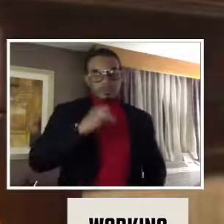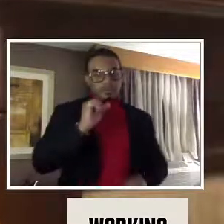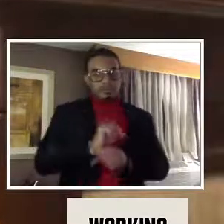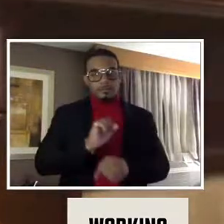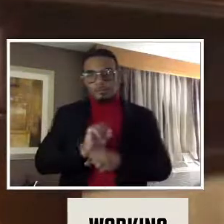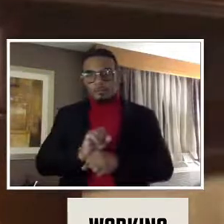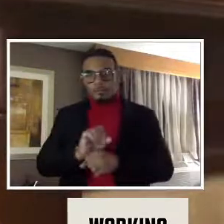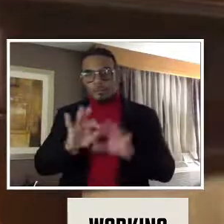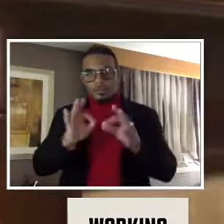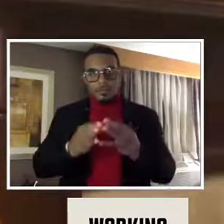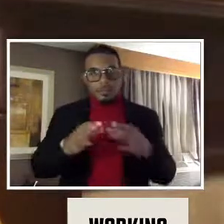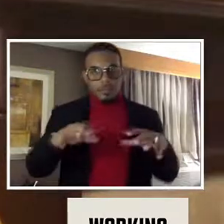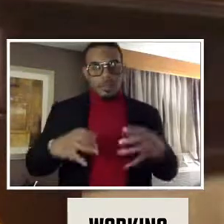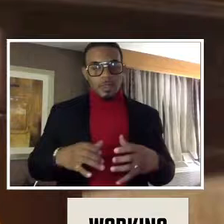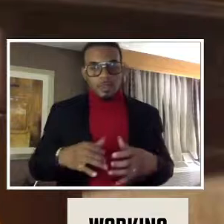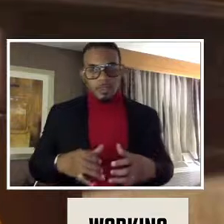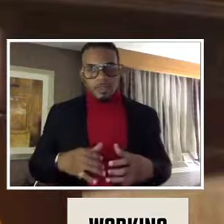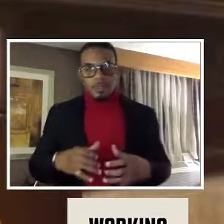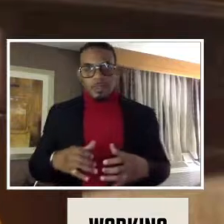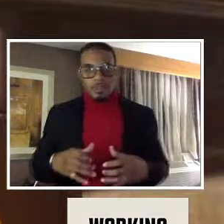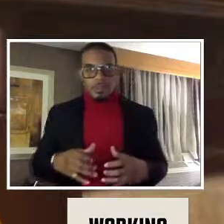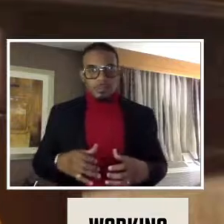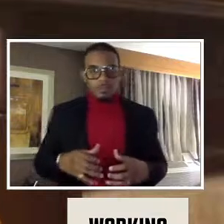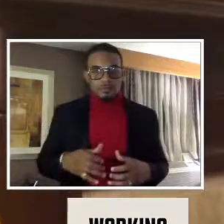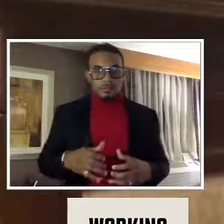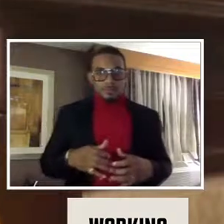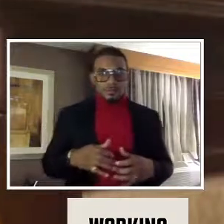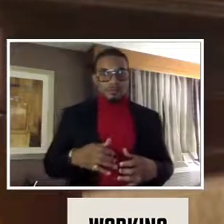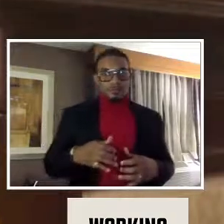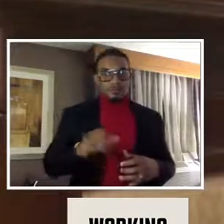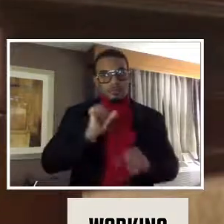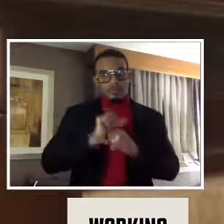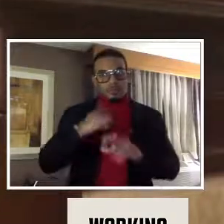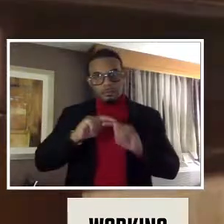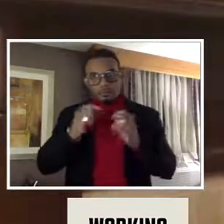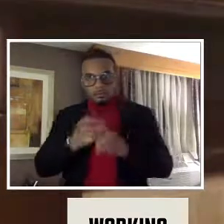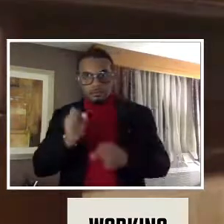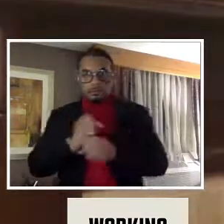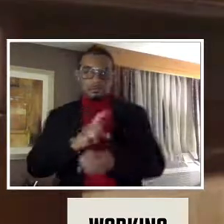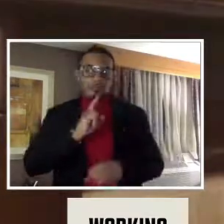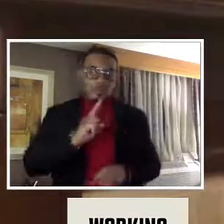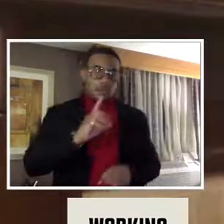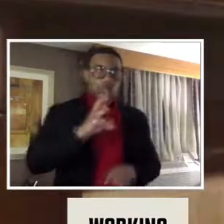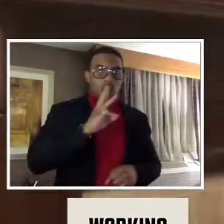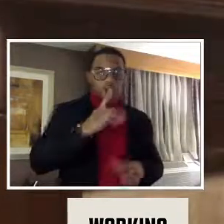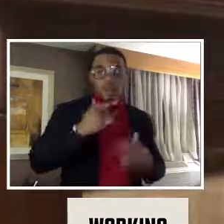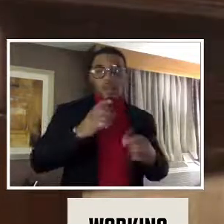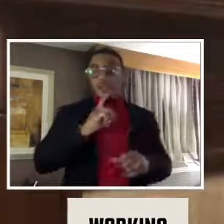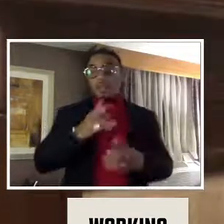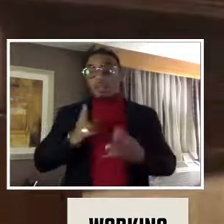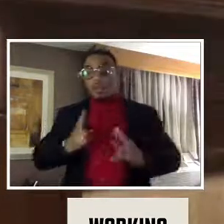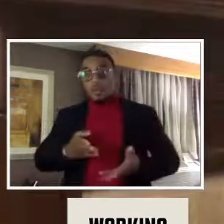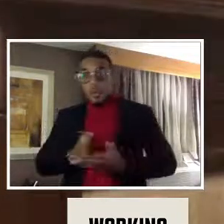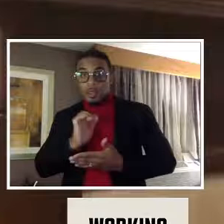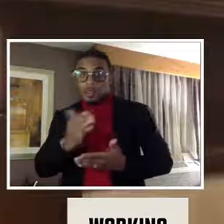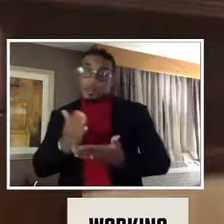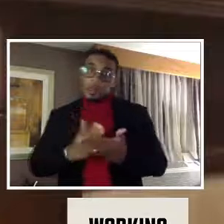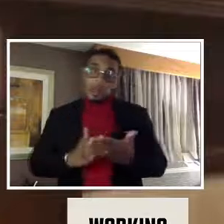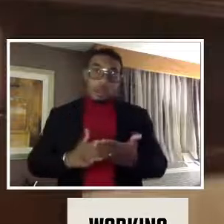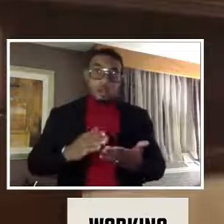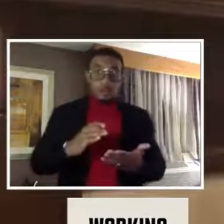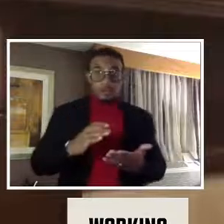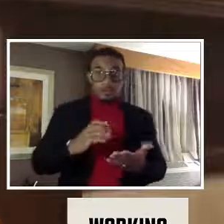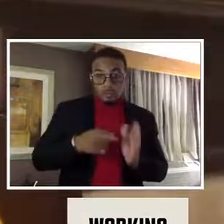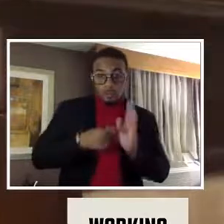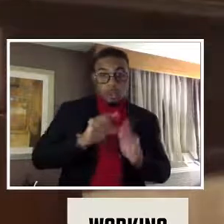Working Families Party team for working with my team and making sure that water is a human right, and that is part of the charter. As